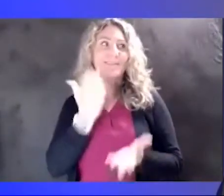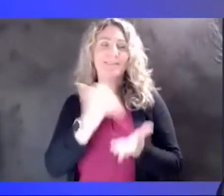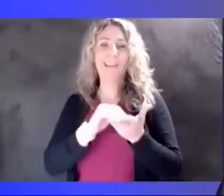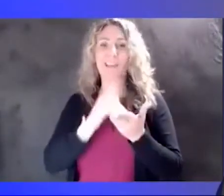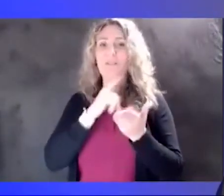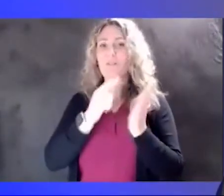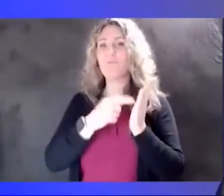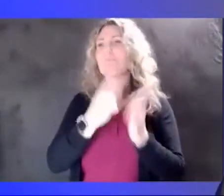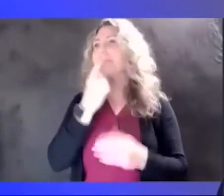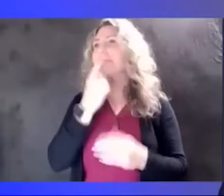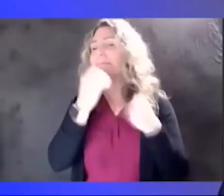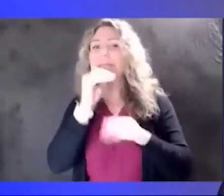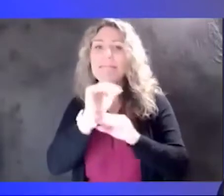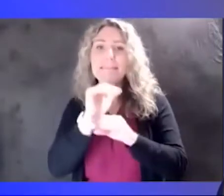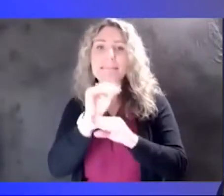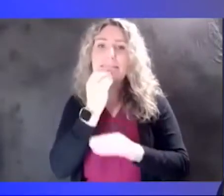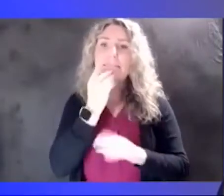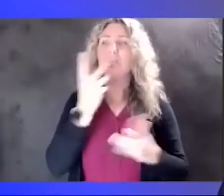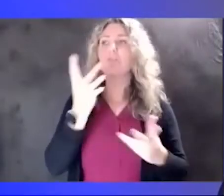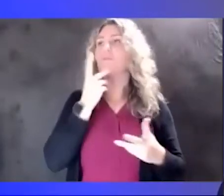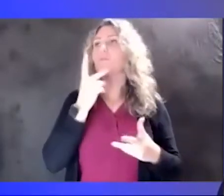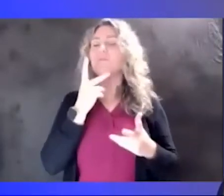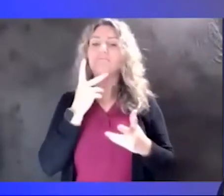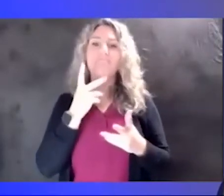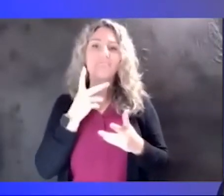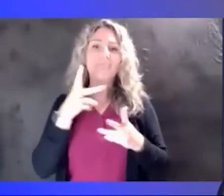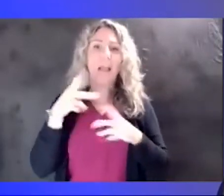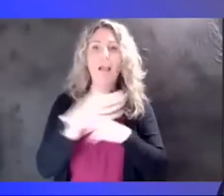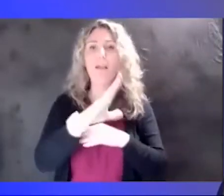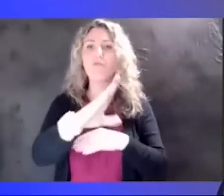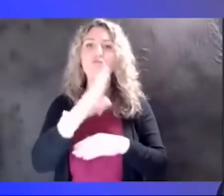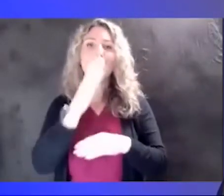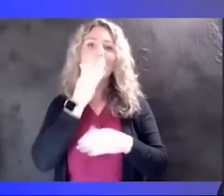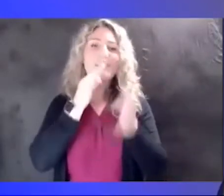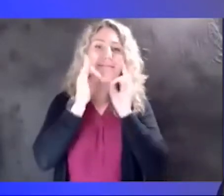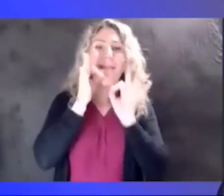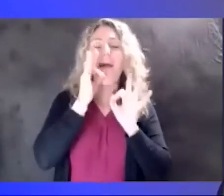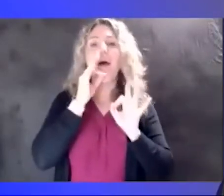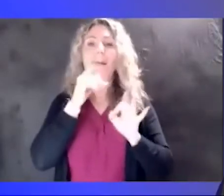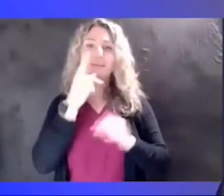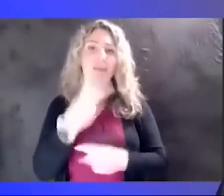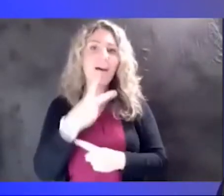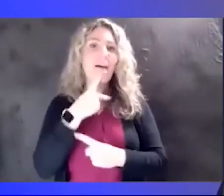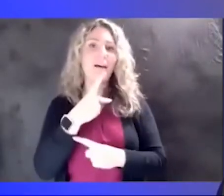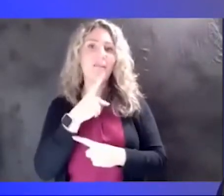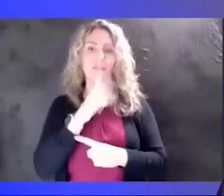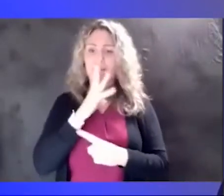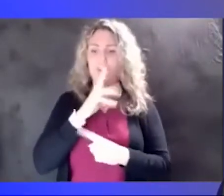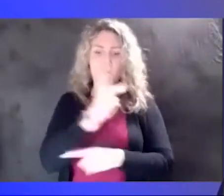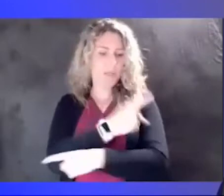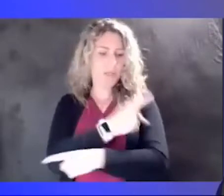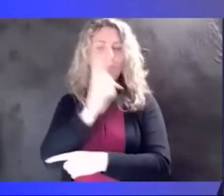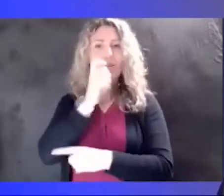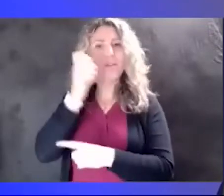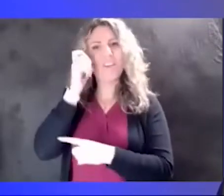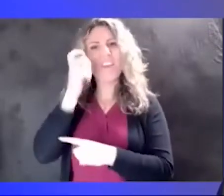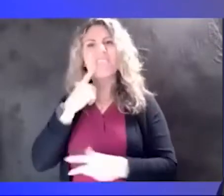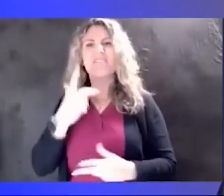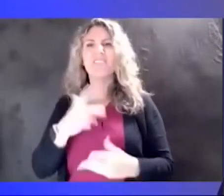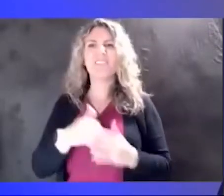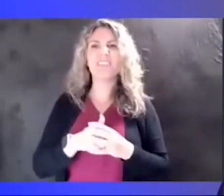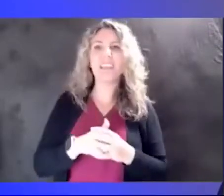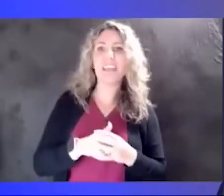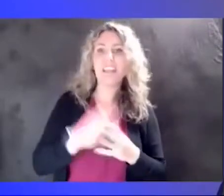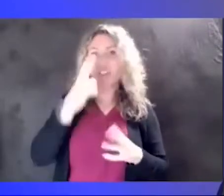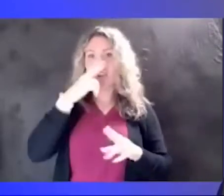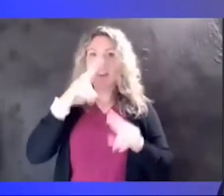dinner. Cut your treats in half, whatever it is to sort of, I talked to a patient yesterday. I said, get the fun size bar, and then we'll